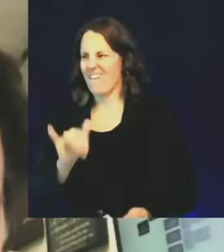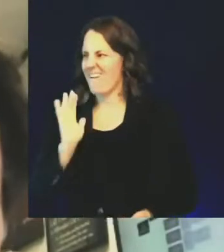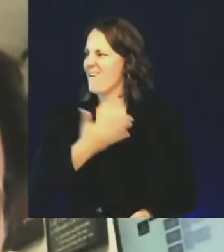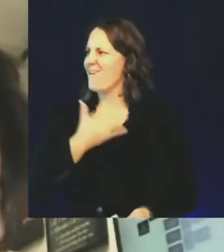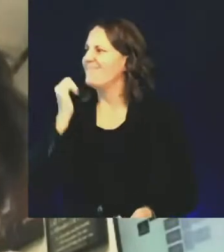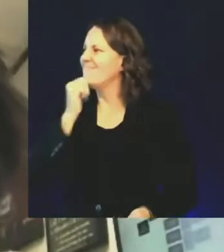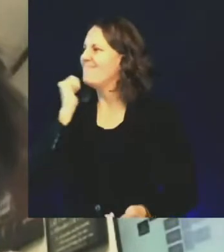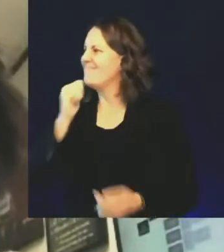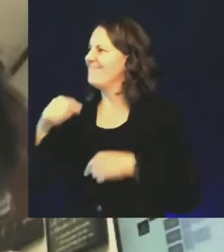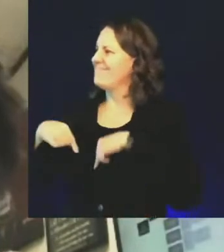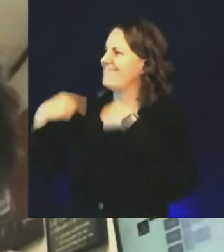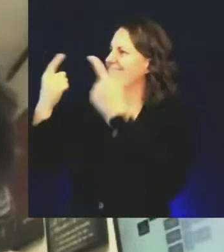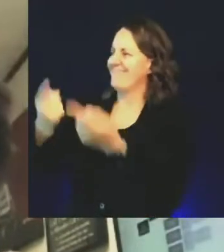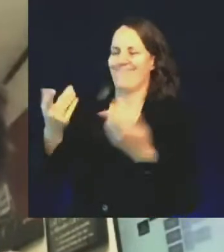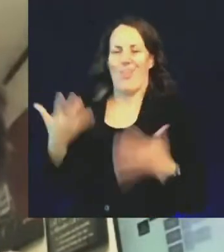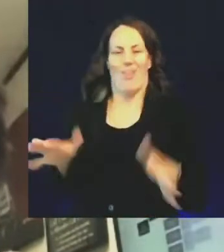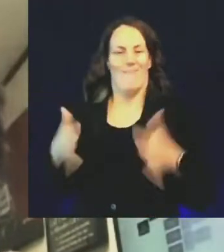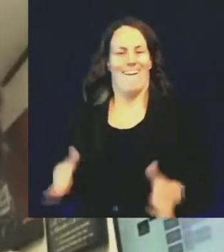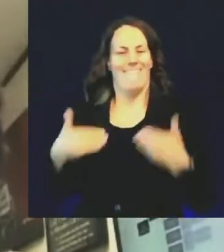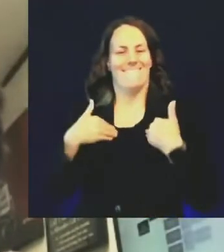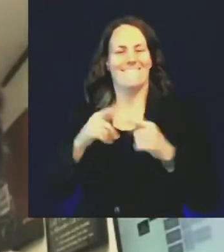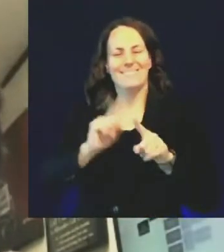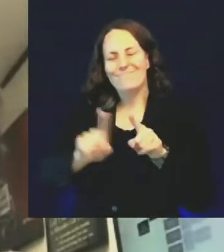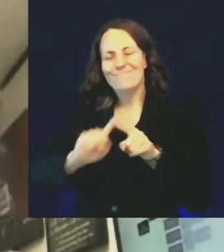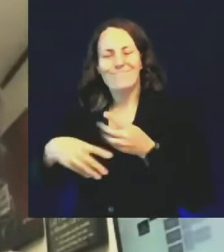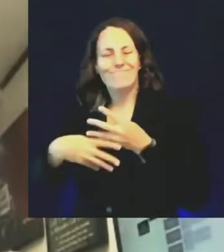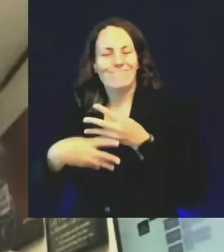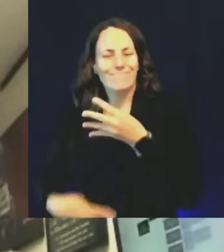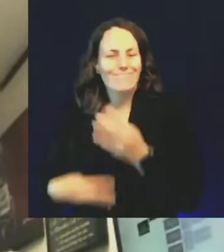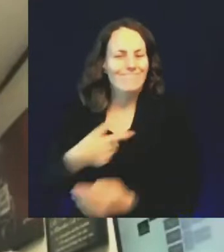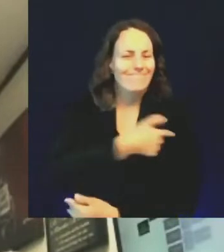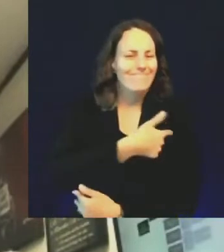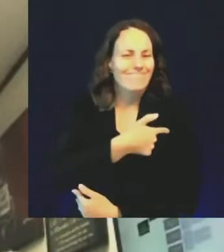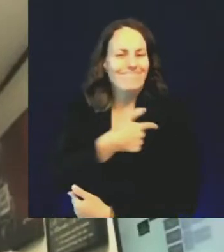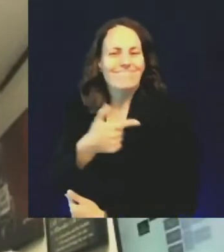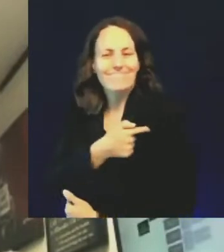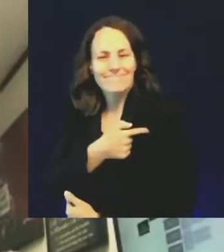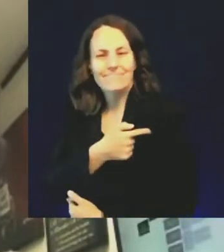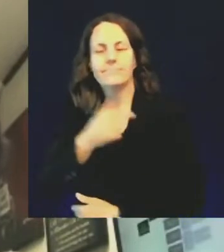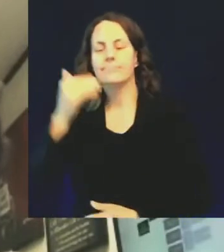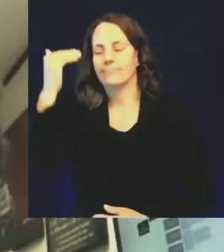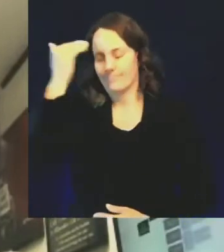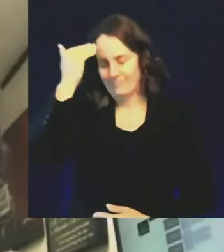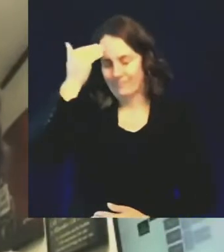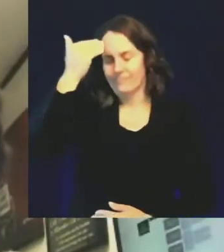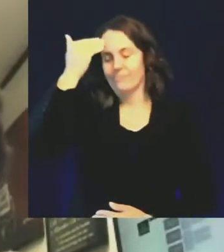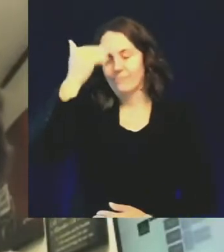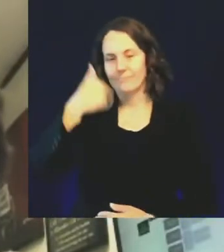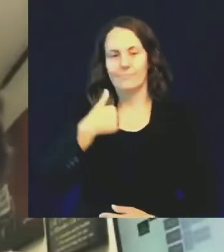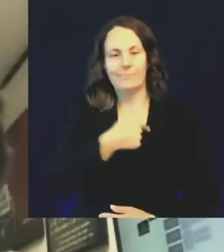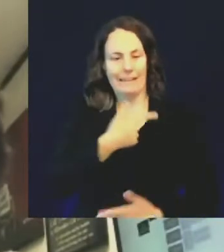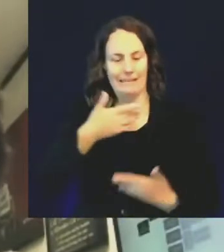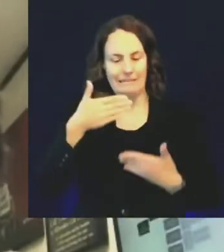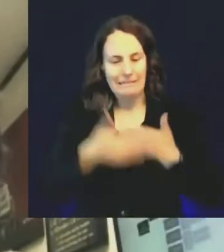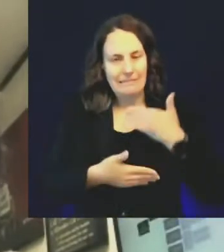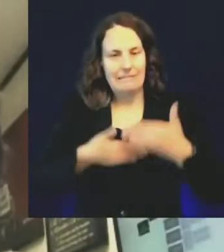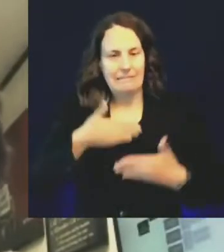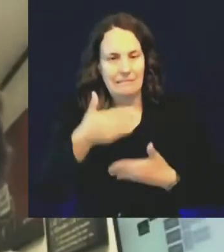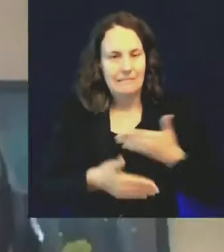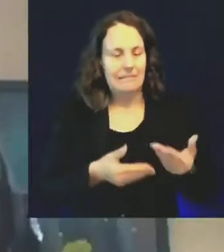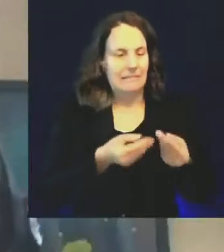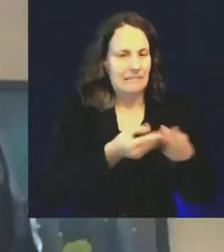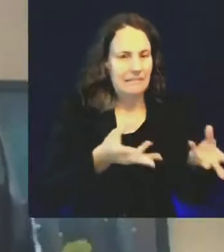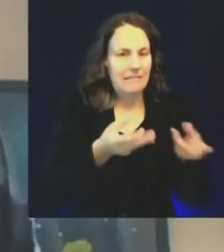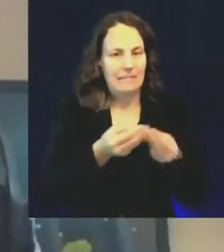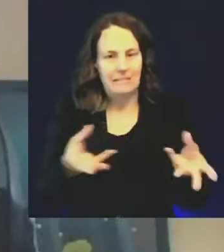we need to be patient and continue to work and ask and answer questions. And I think we'll continue to make progress. And